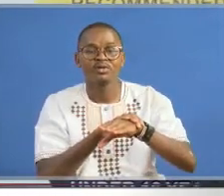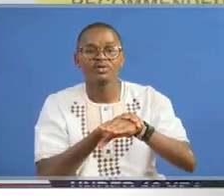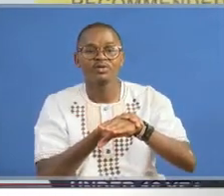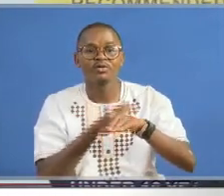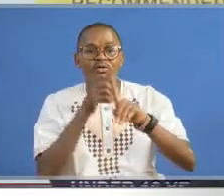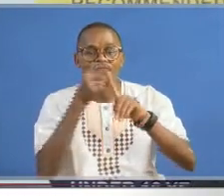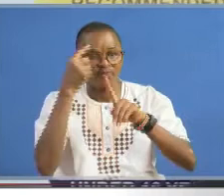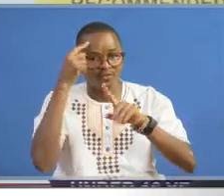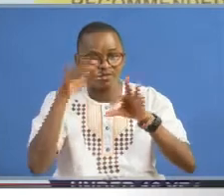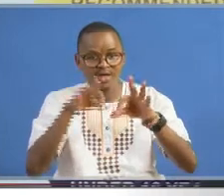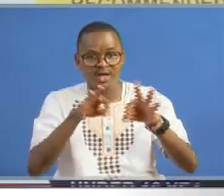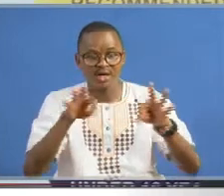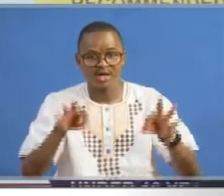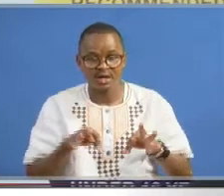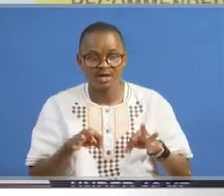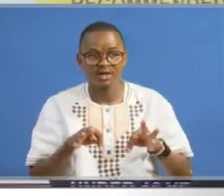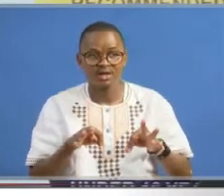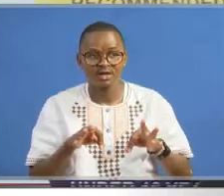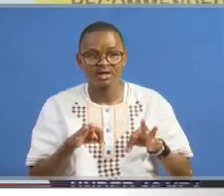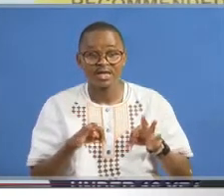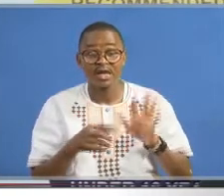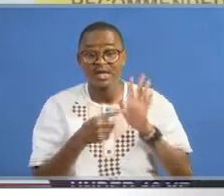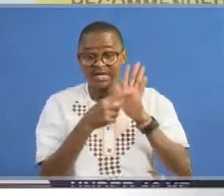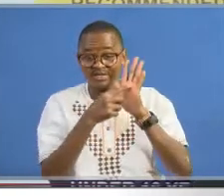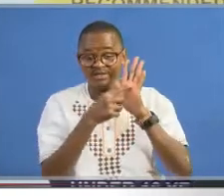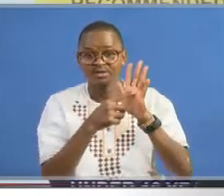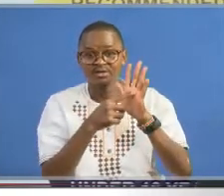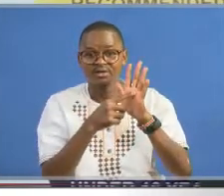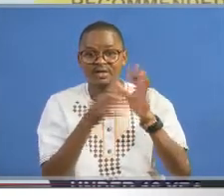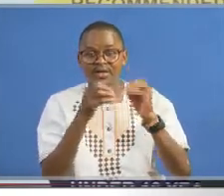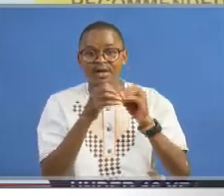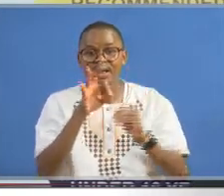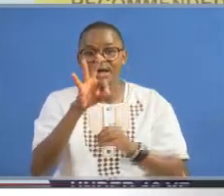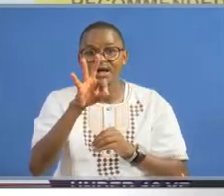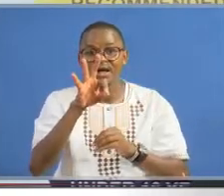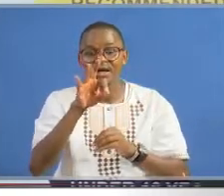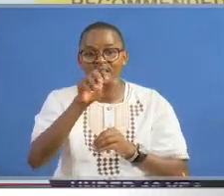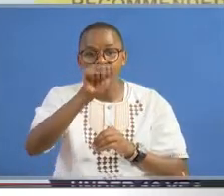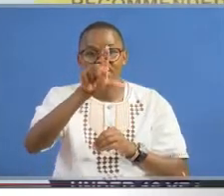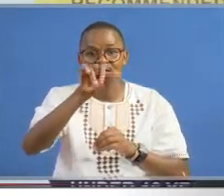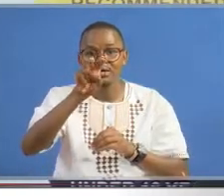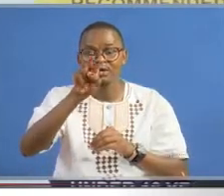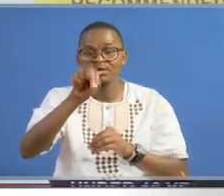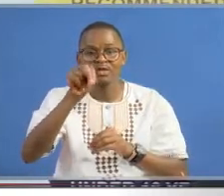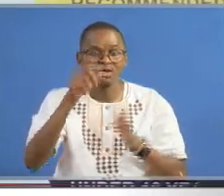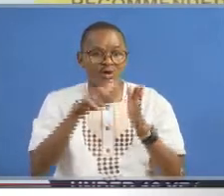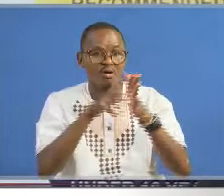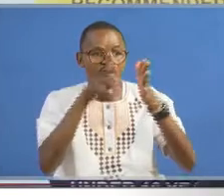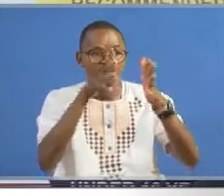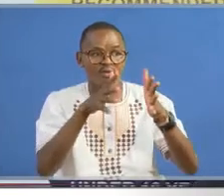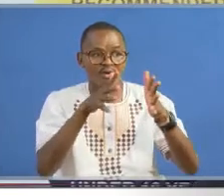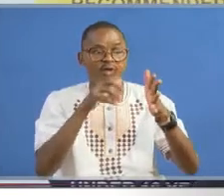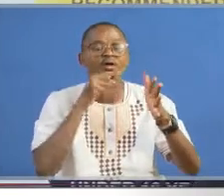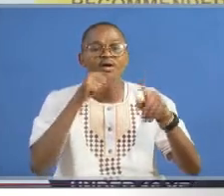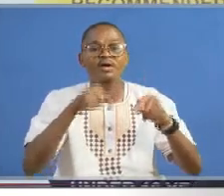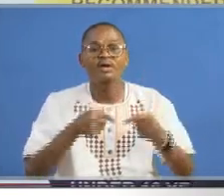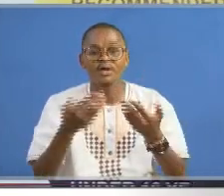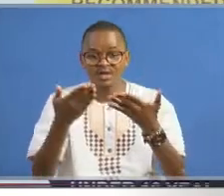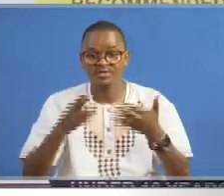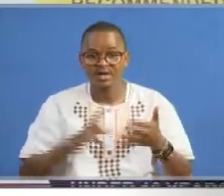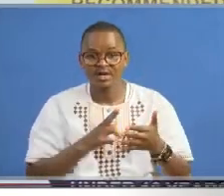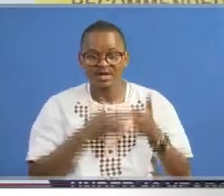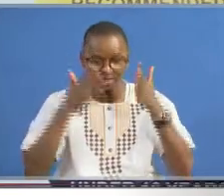obtains for the grounds that we indicated. Number three, Alvin, through the lawyer and himself, has given